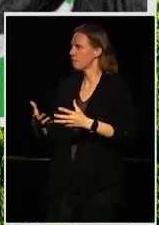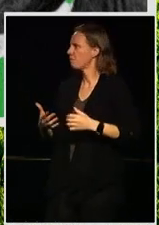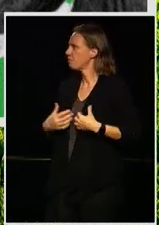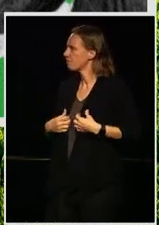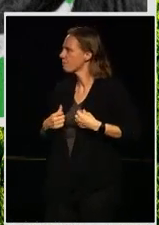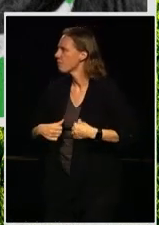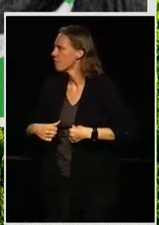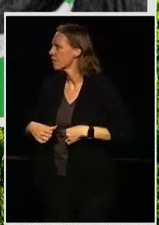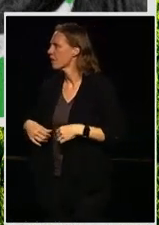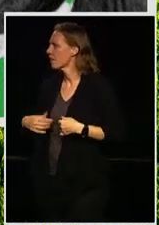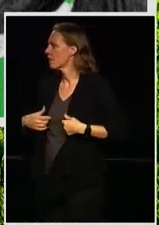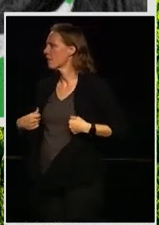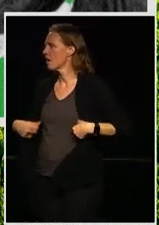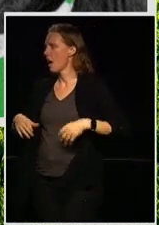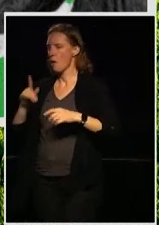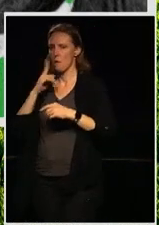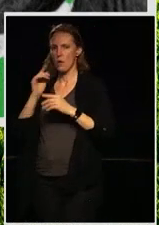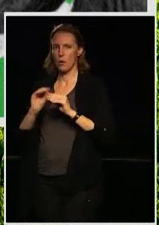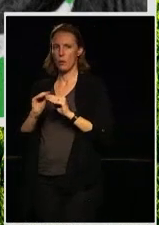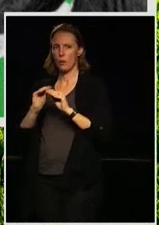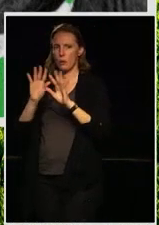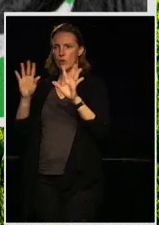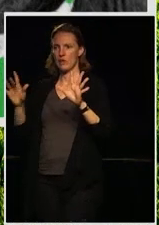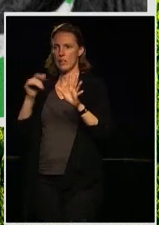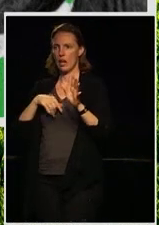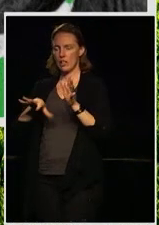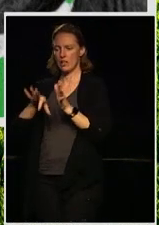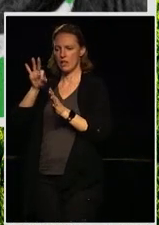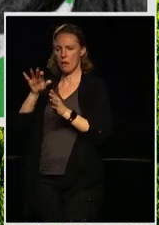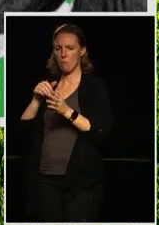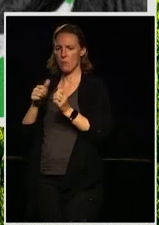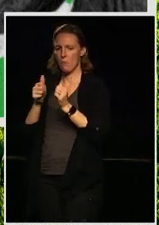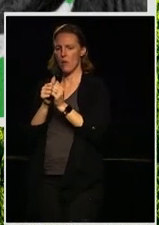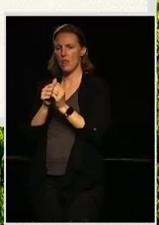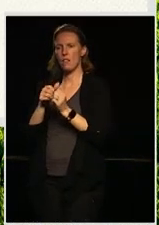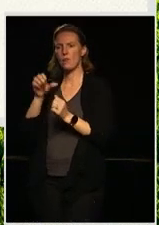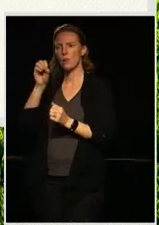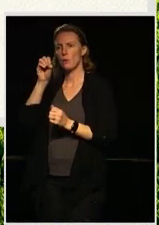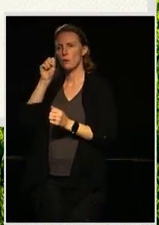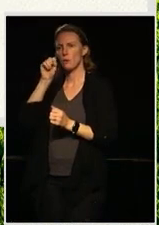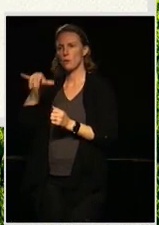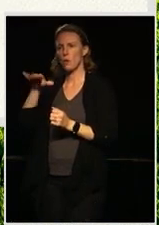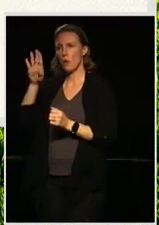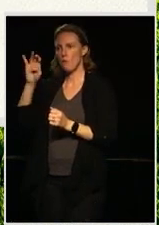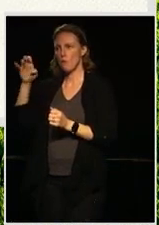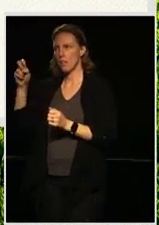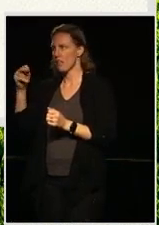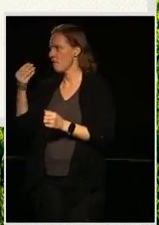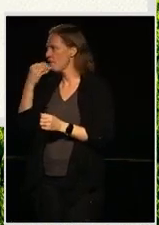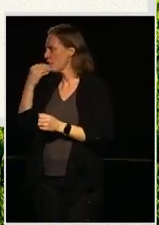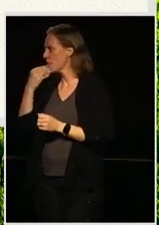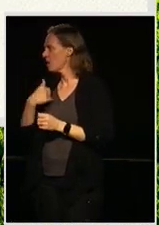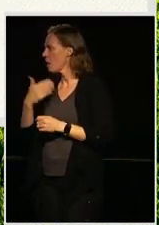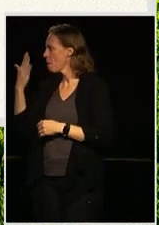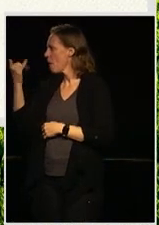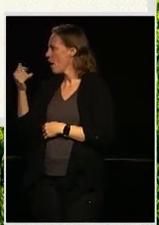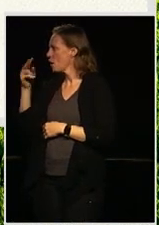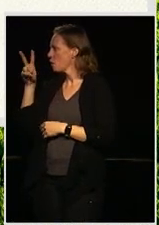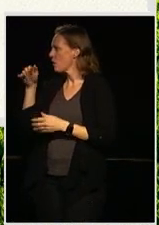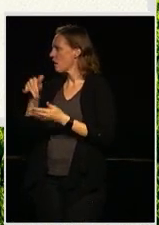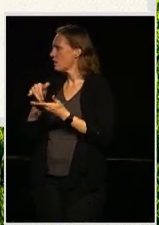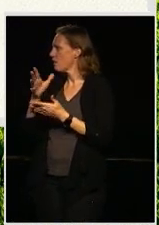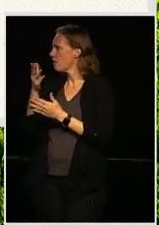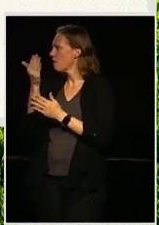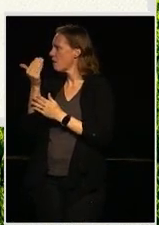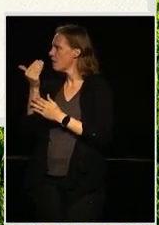will reveal Clean Label Solutions discovery within soybean feed. By 2015, the population of